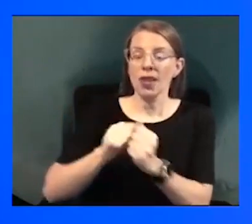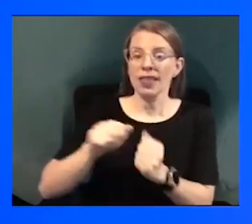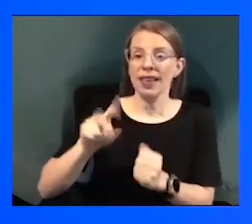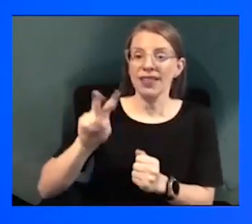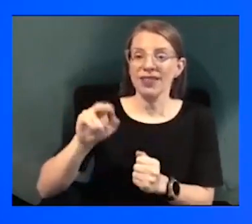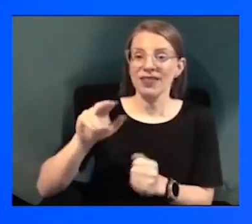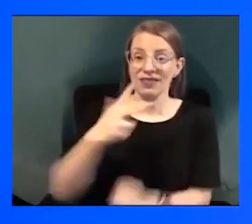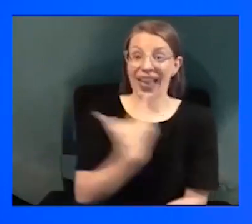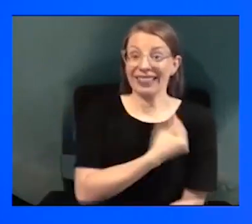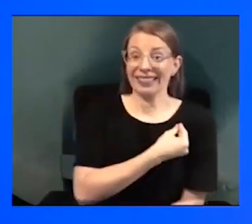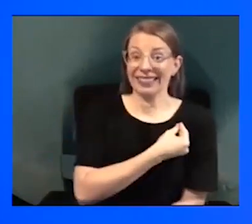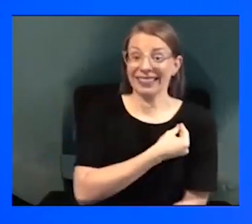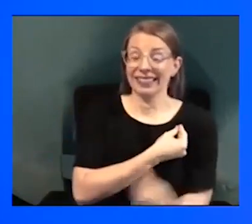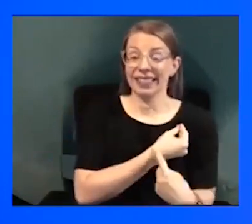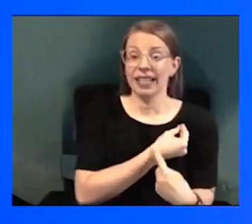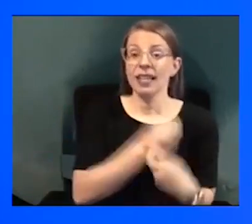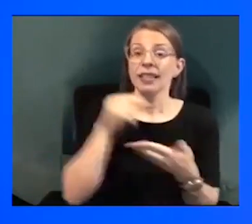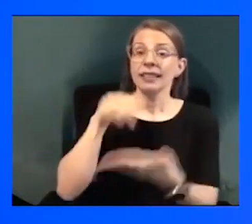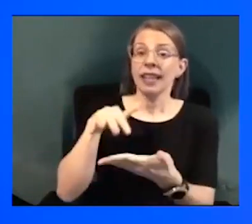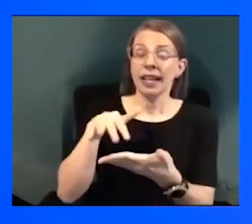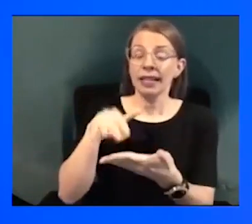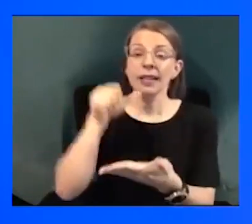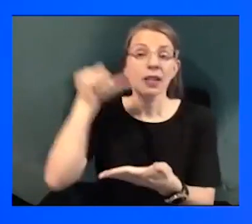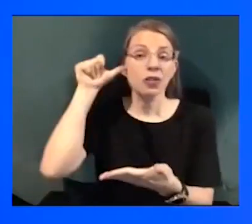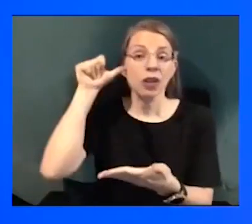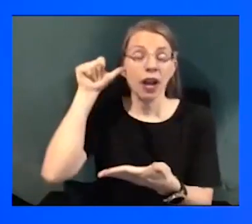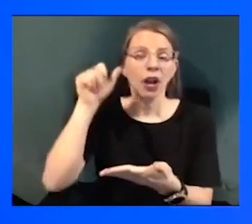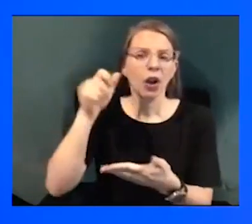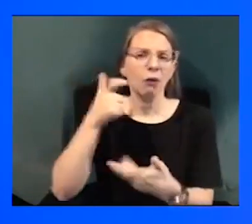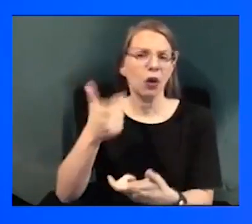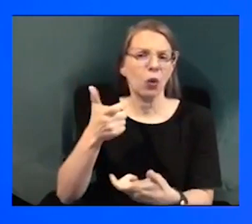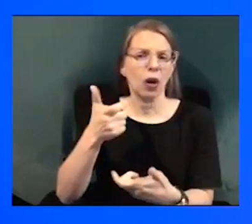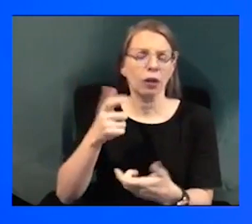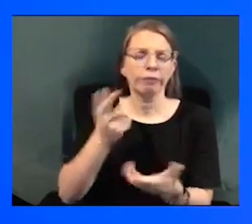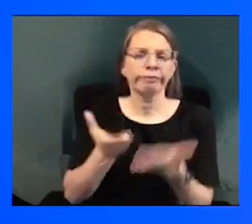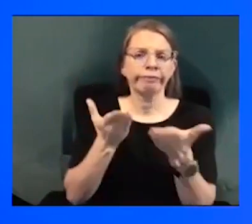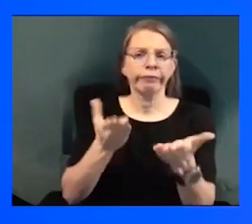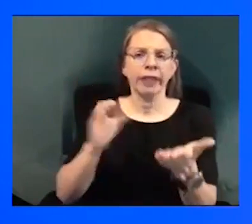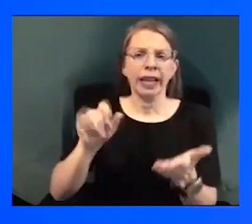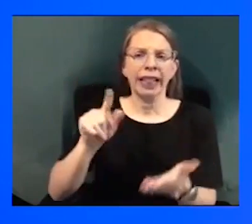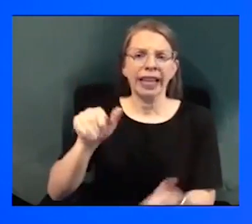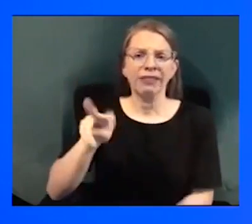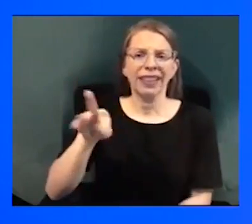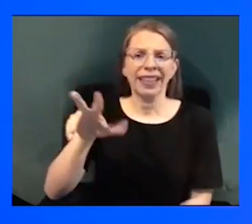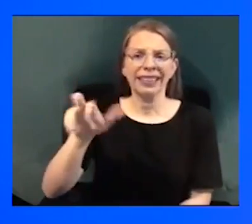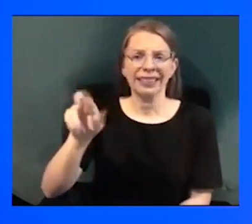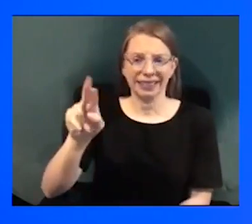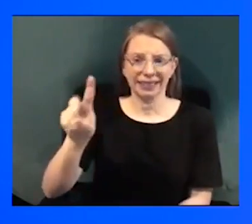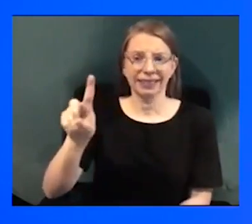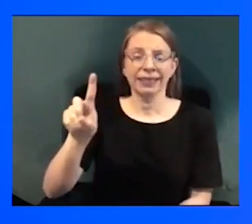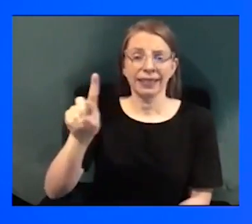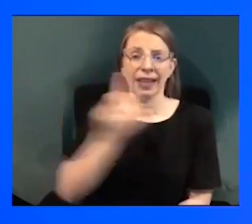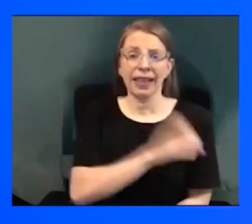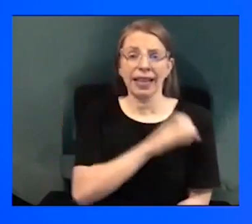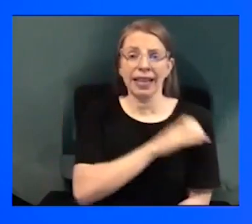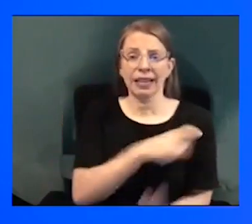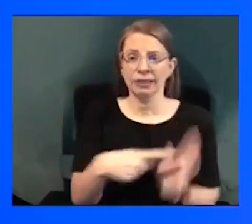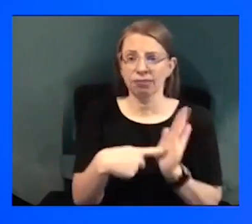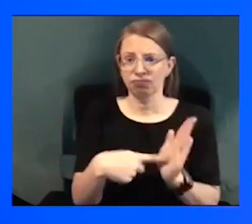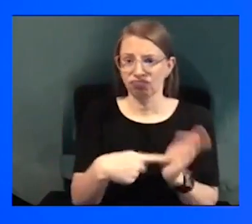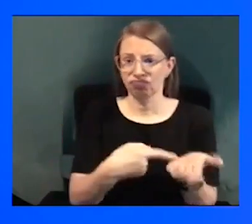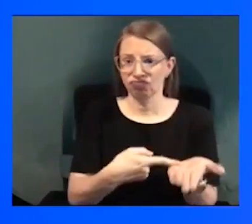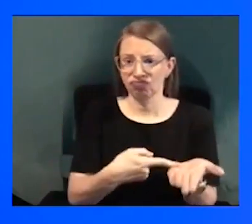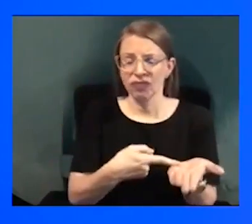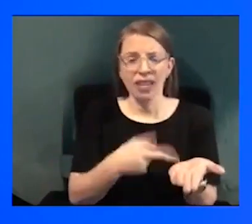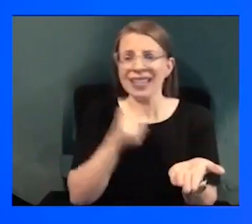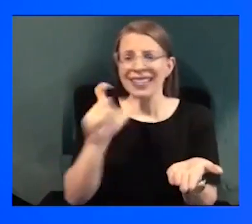that a viewer had brought up yesterday from the Cleveland Clinic, which maybe showed that there wasn't, you didn't need to